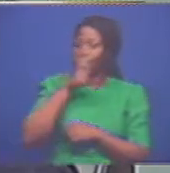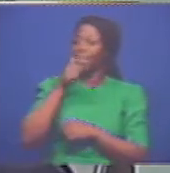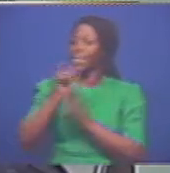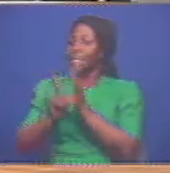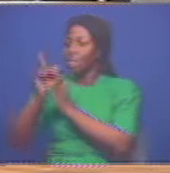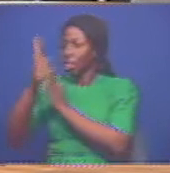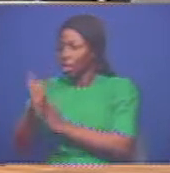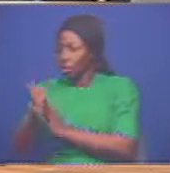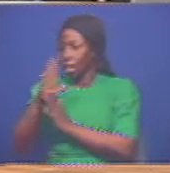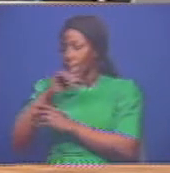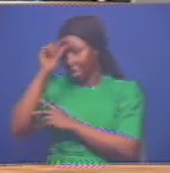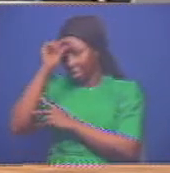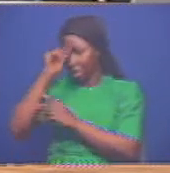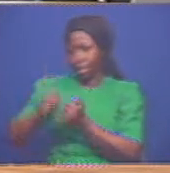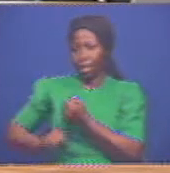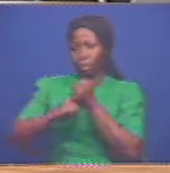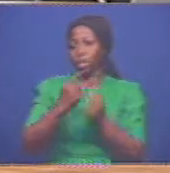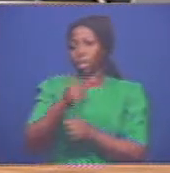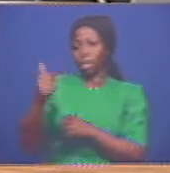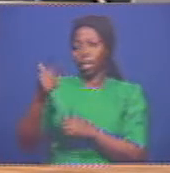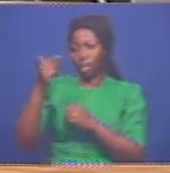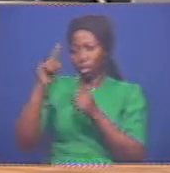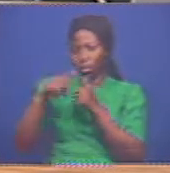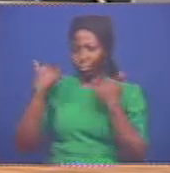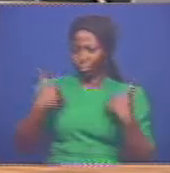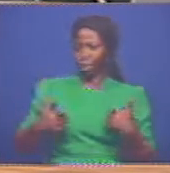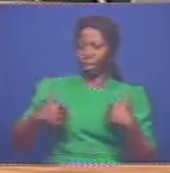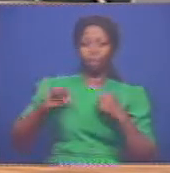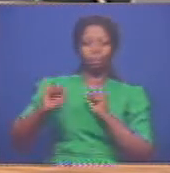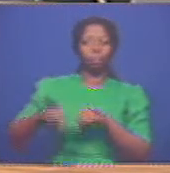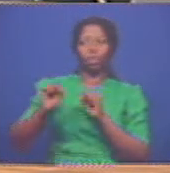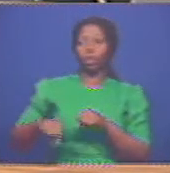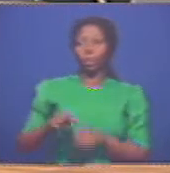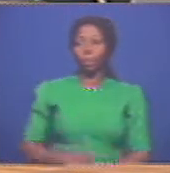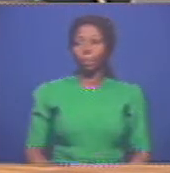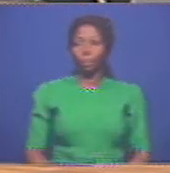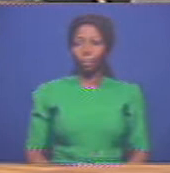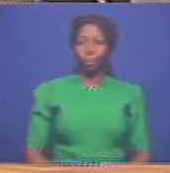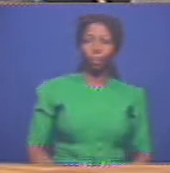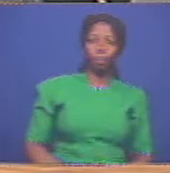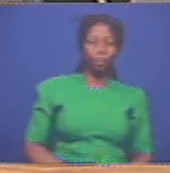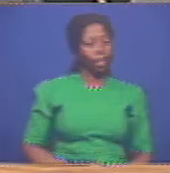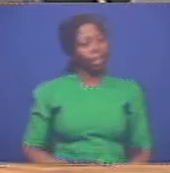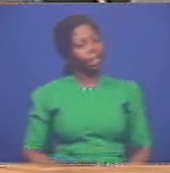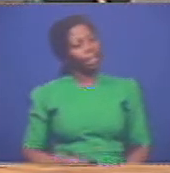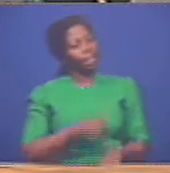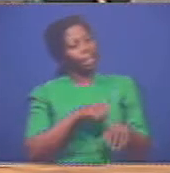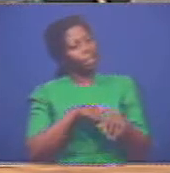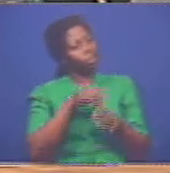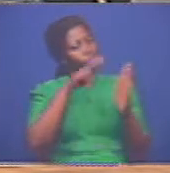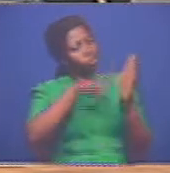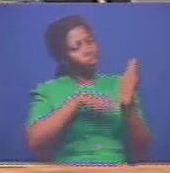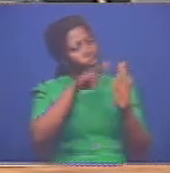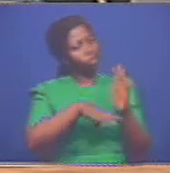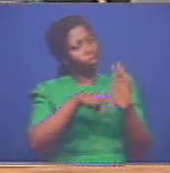we support one another. Mm. So to me, it is possible. To you, it is possible. Mm. When you scan the issues of housing in